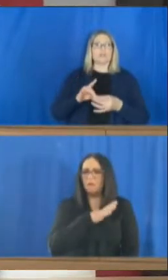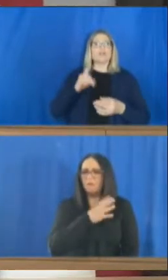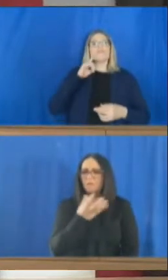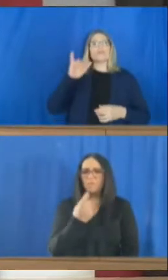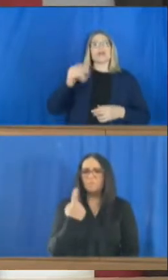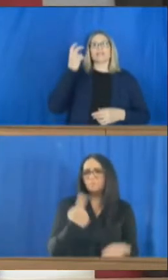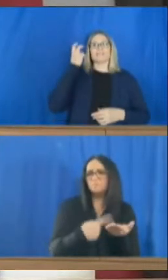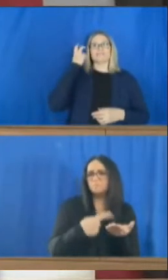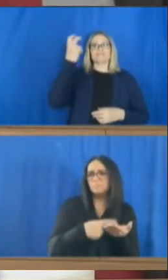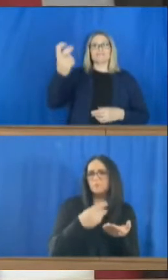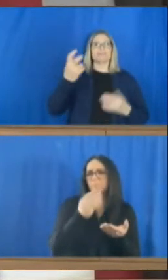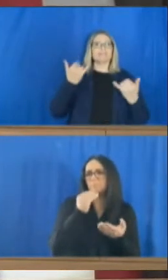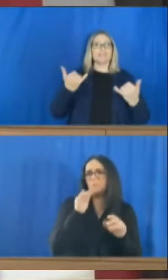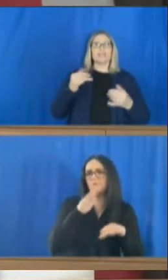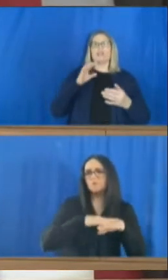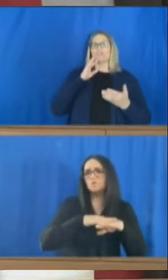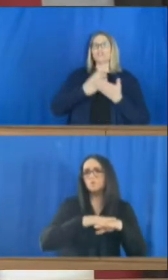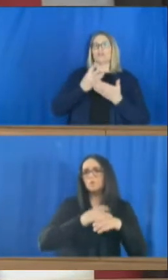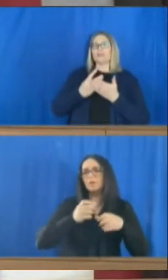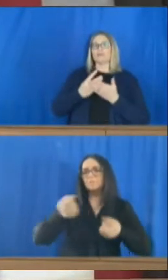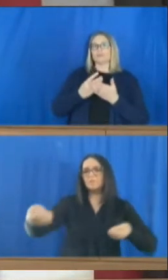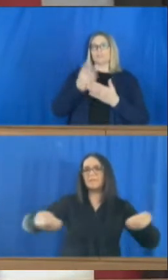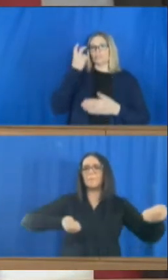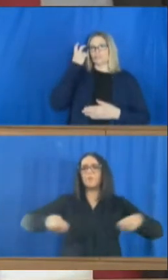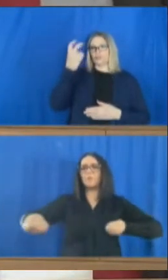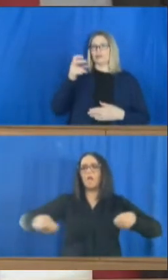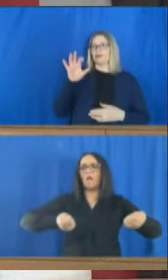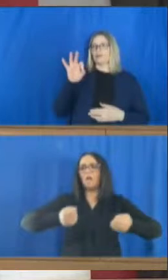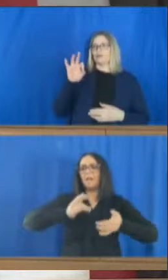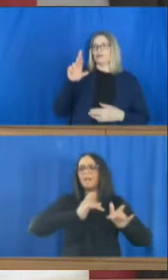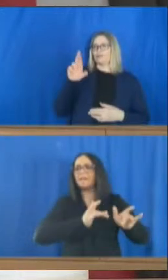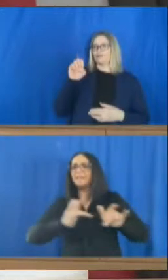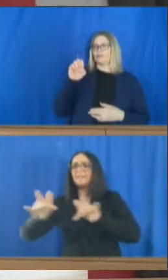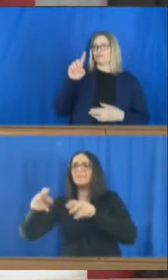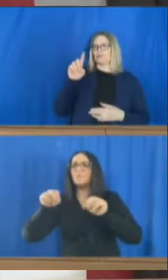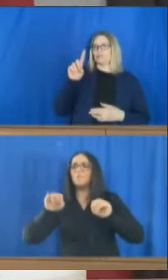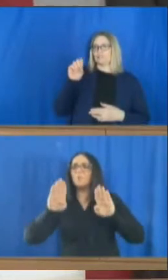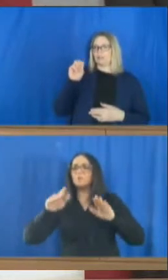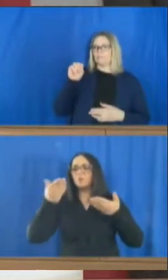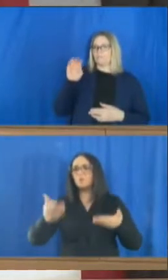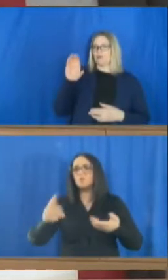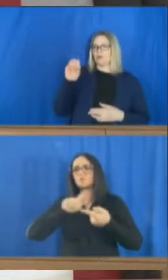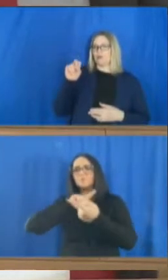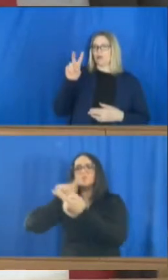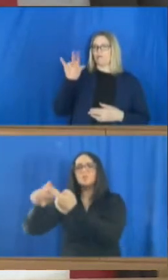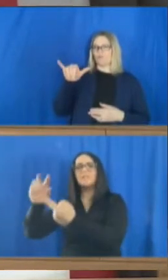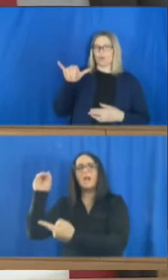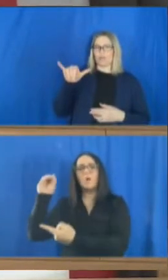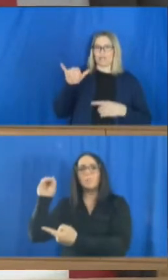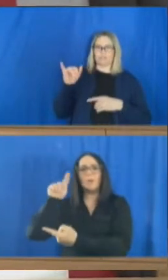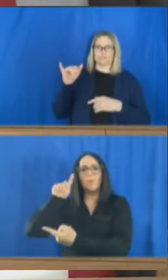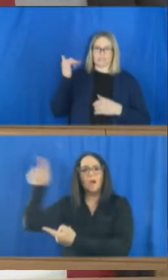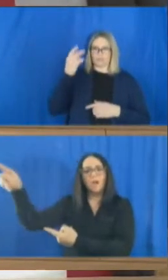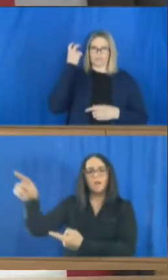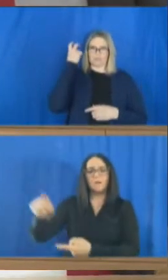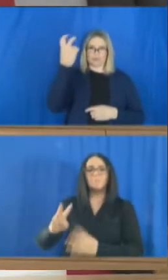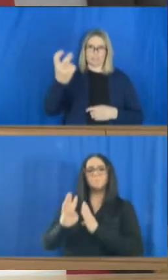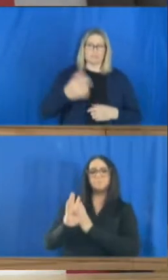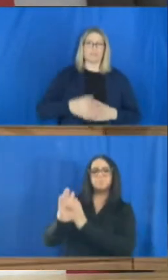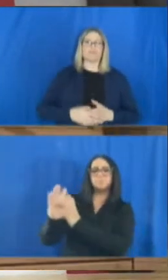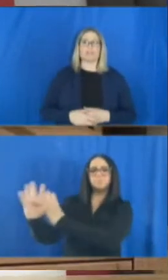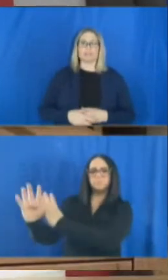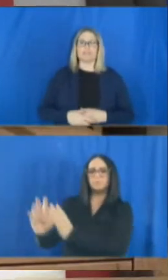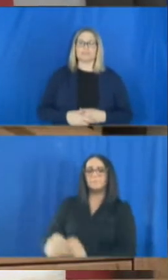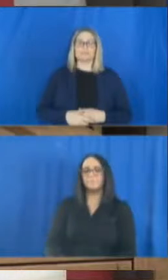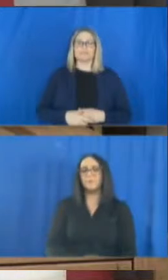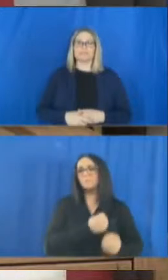situation where people are tired of kind of restrictions, or tired of this the COVID situation, and a lot